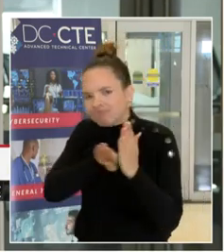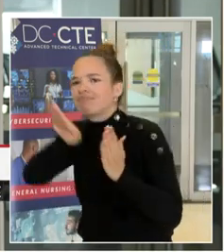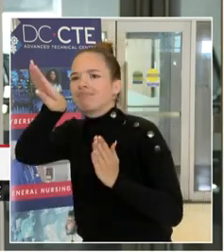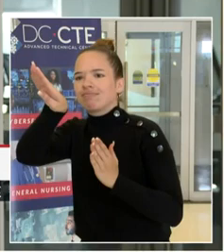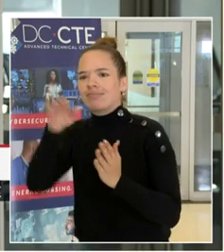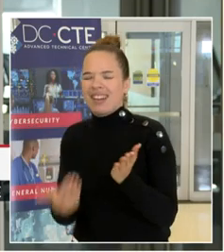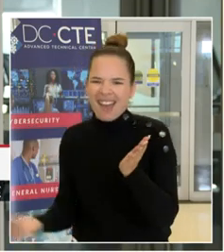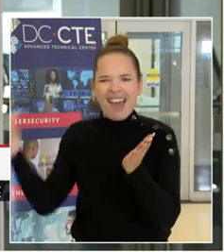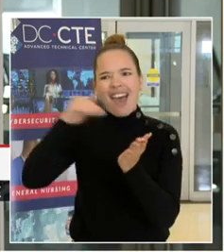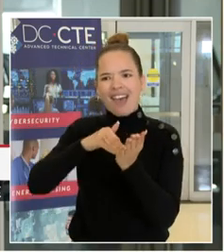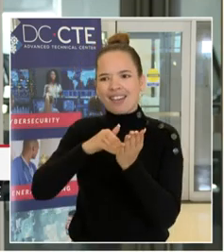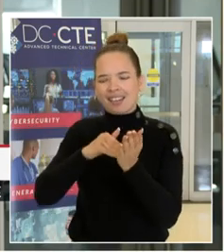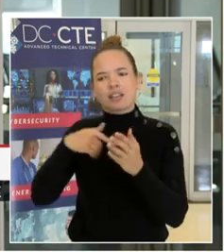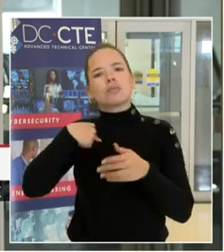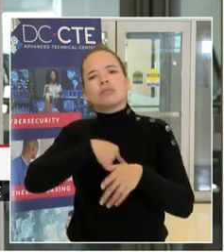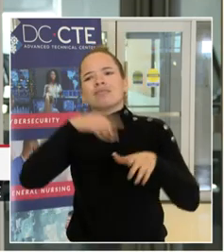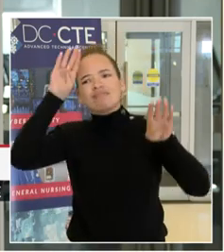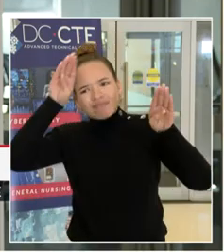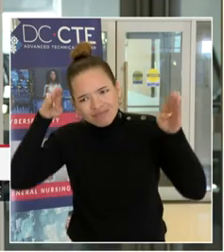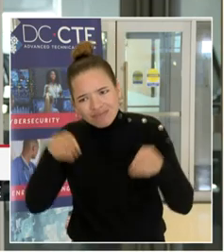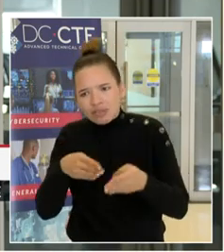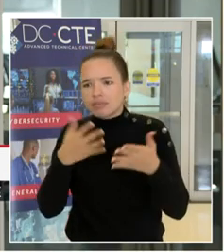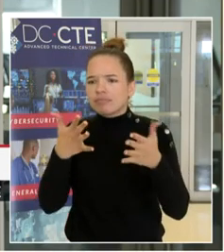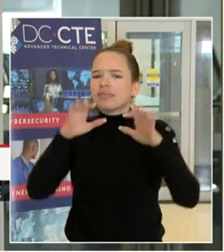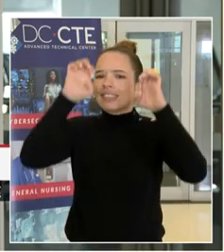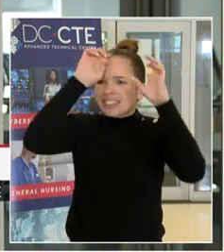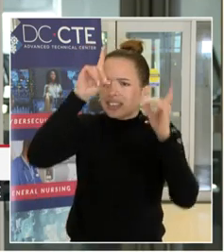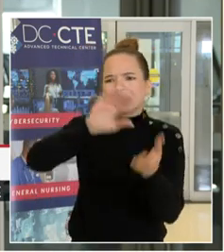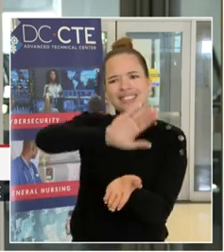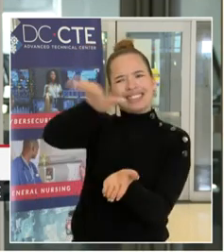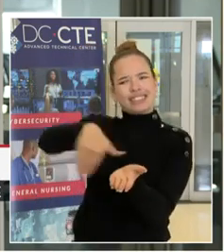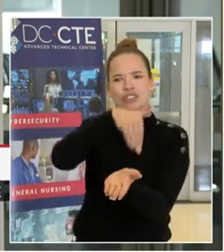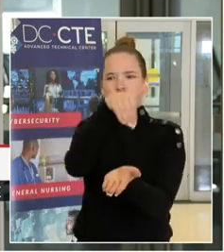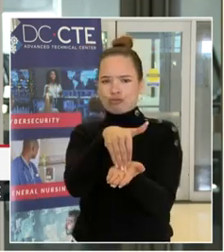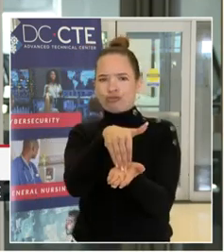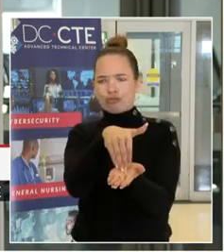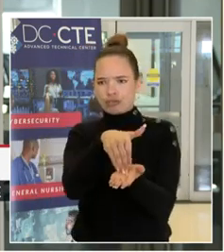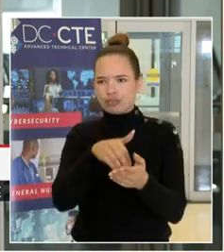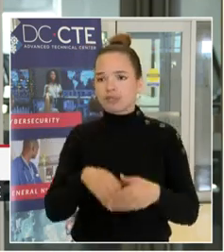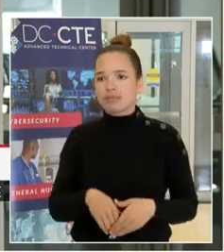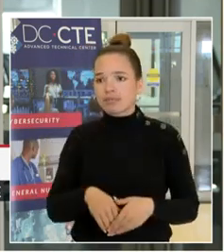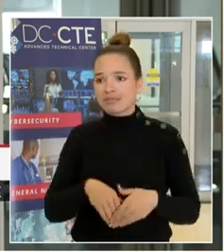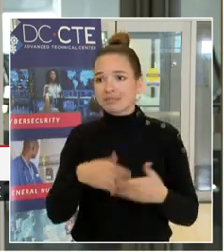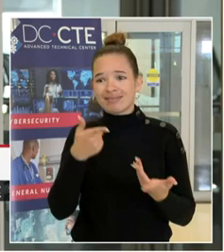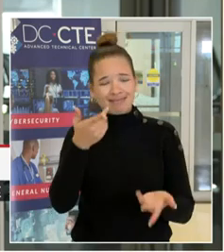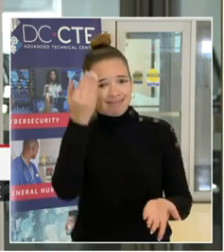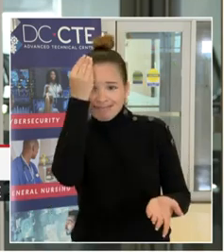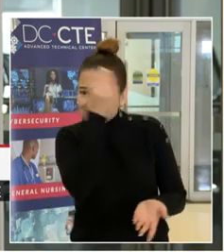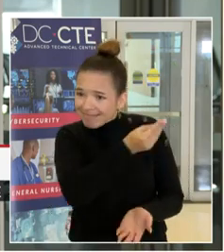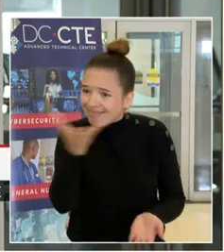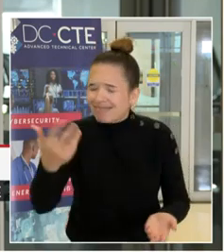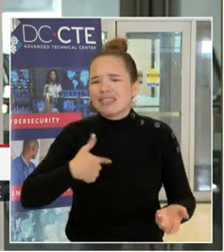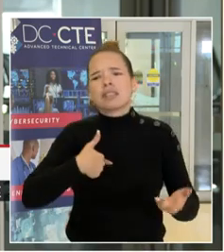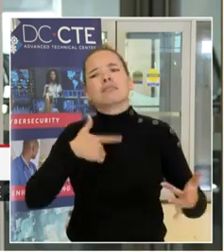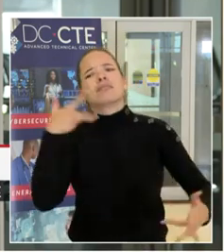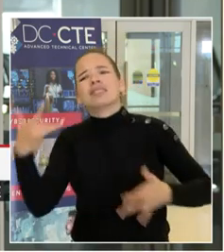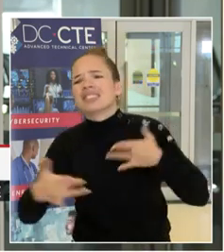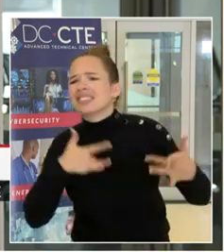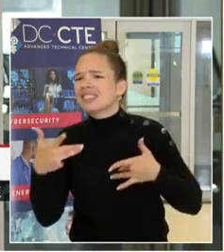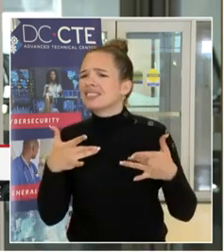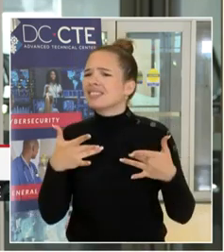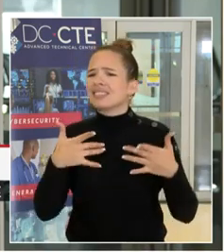growth and future. So today, I have some exciting news to share regarding the district's